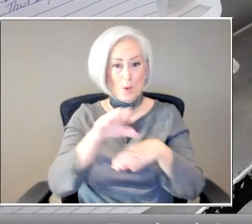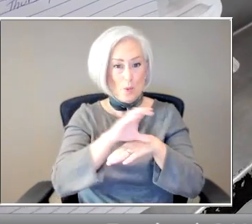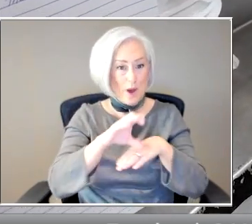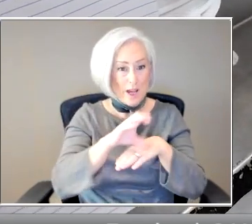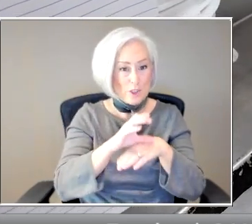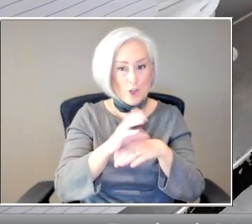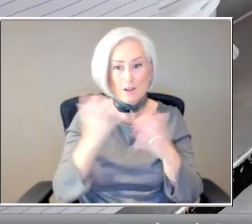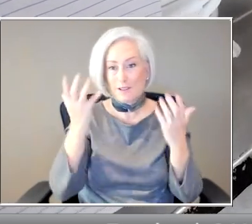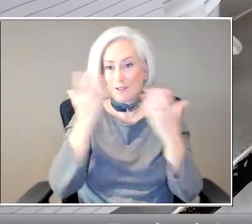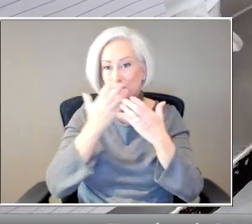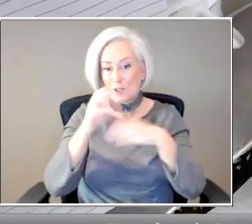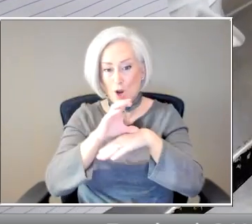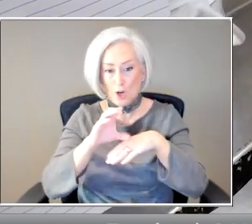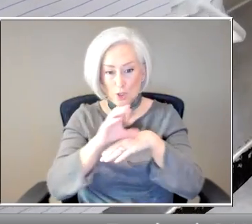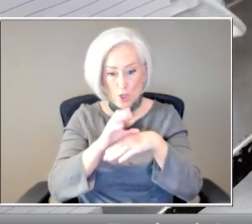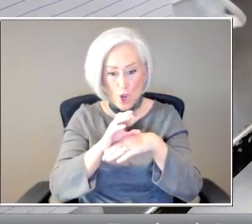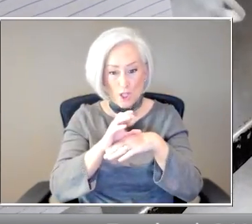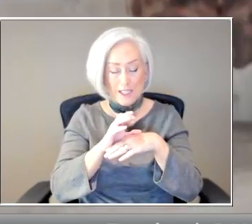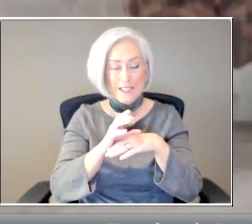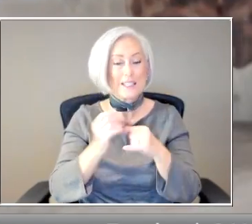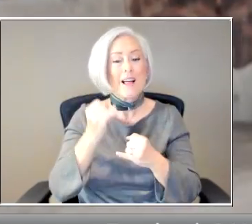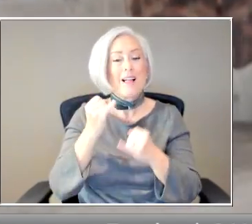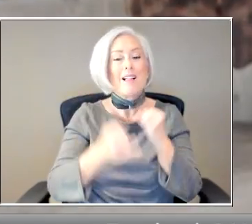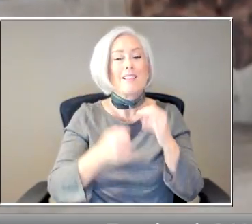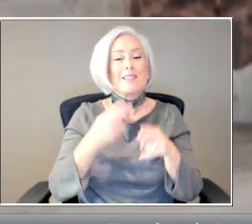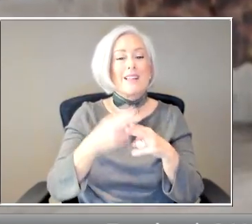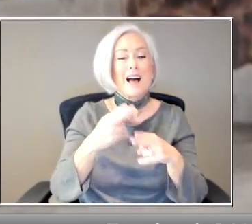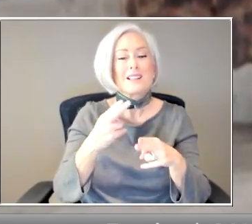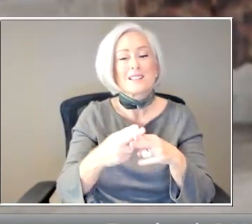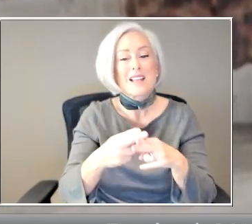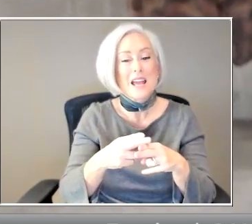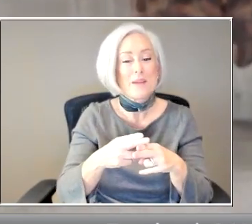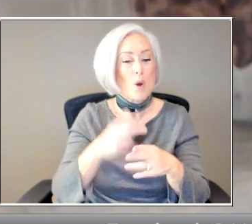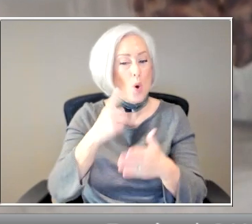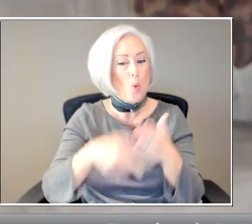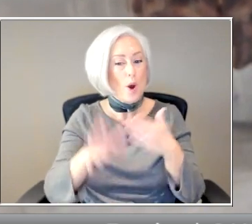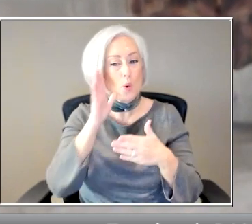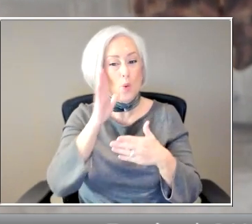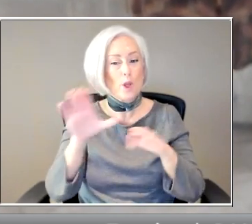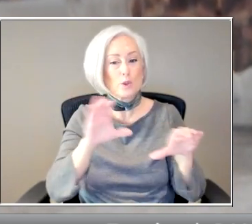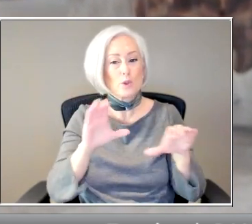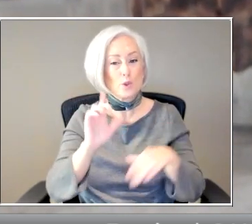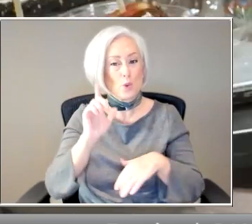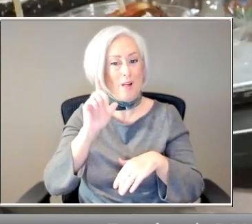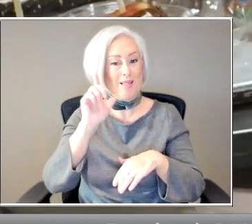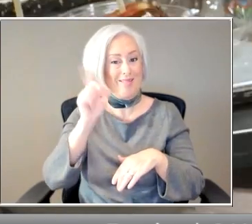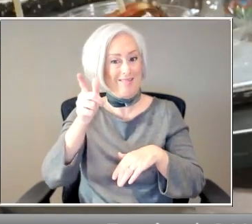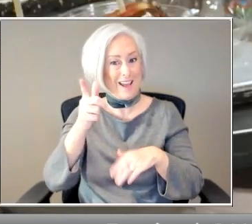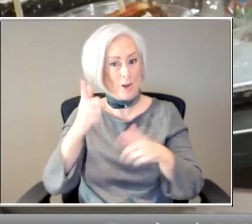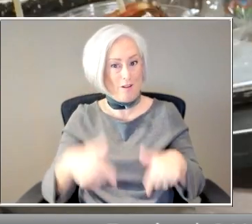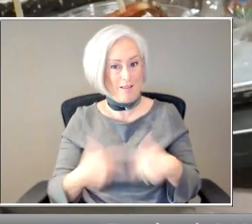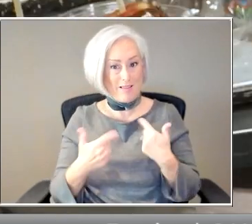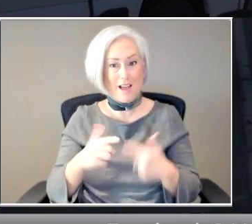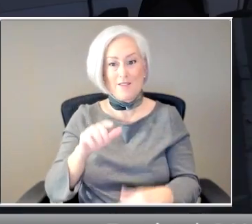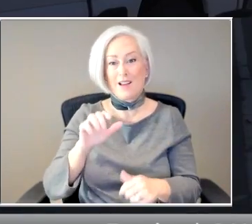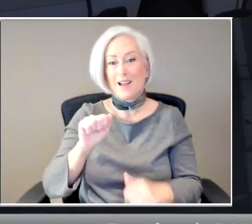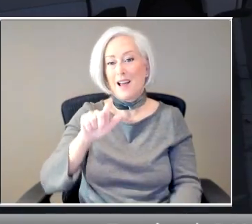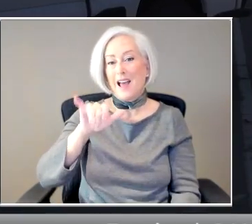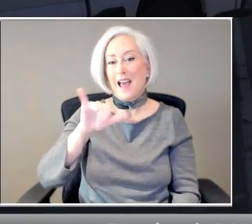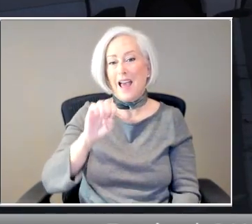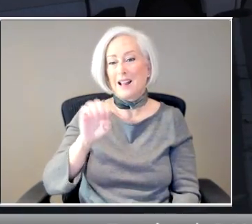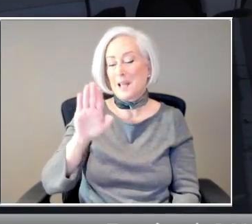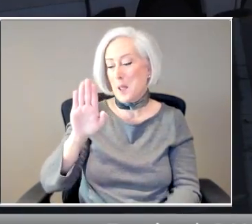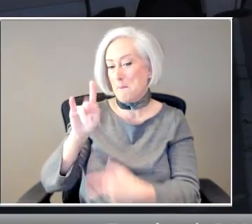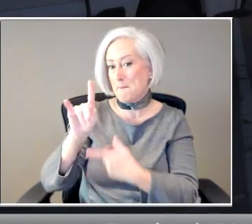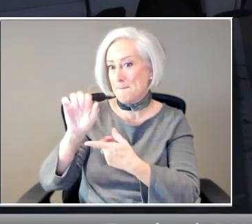last names are any predictor of what you'll do later in life, Allie Baker is the perfect example. Oh, I love it here. She